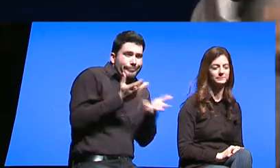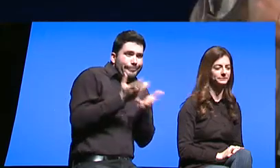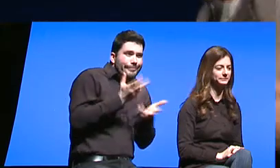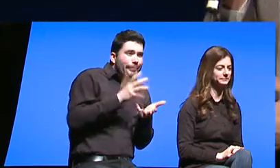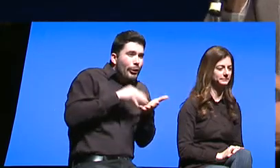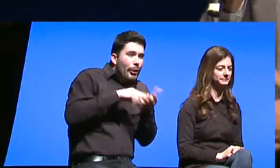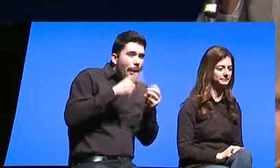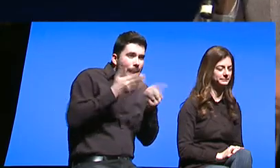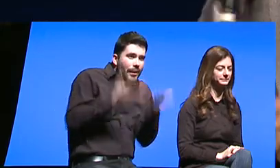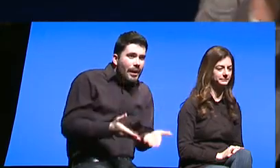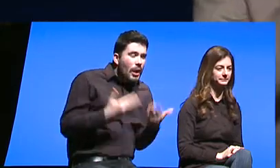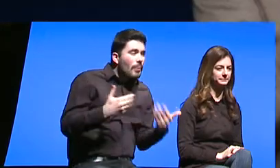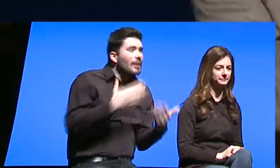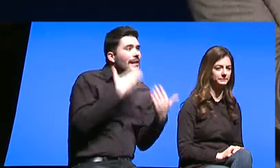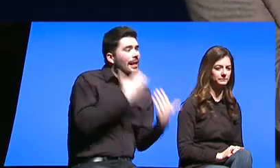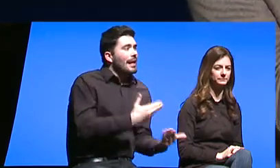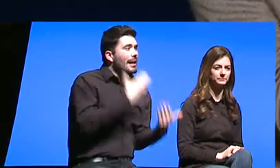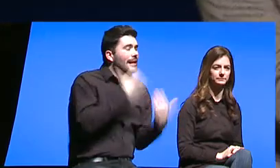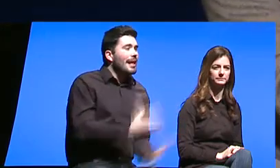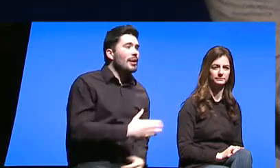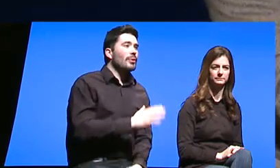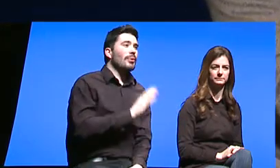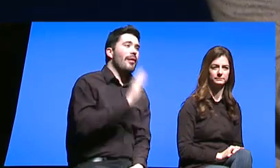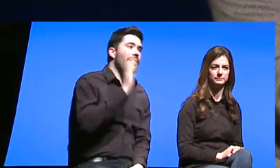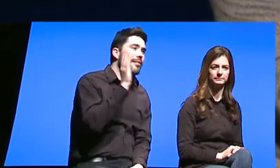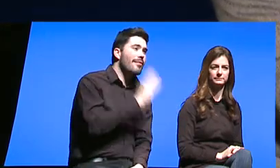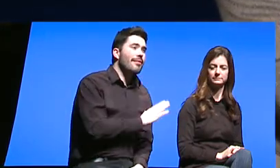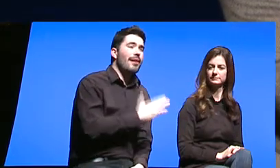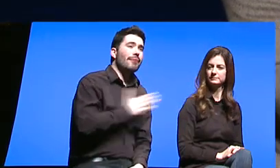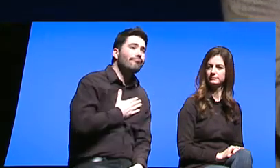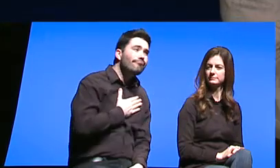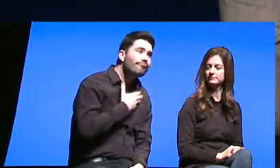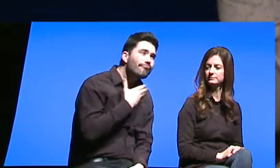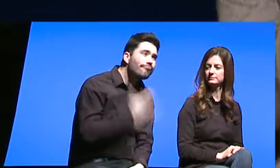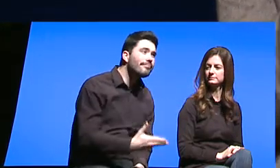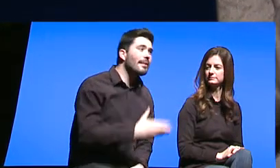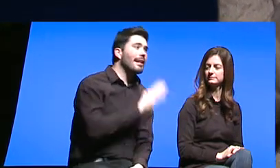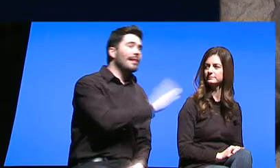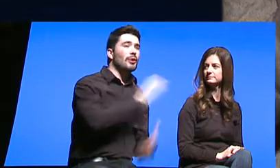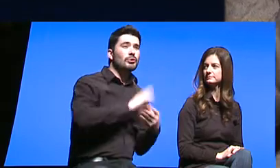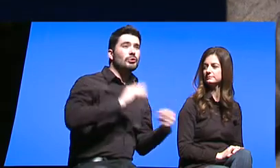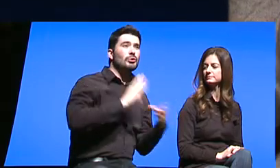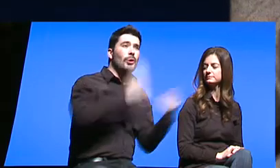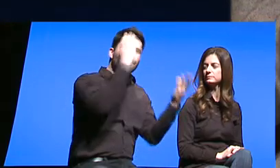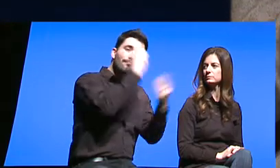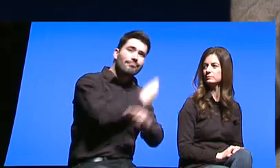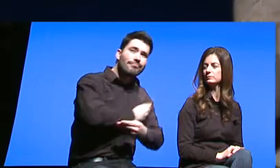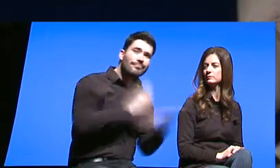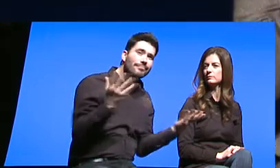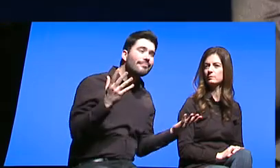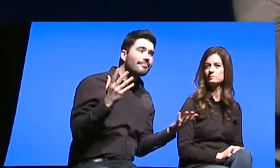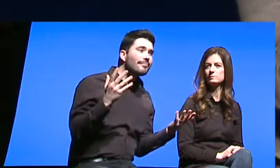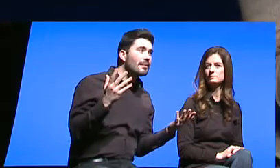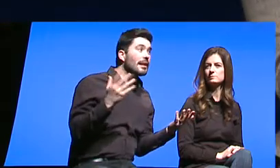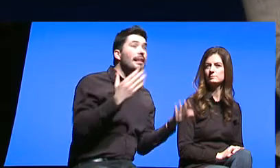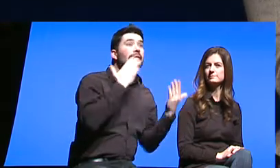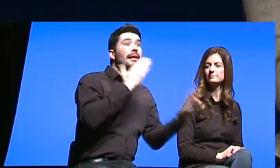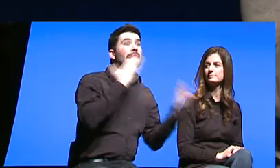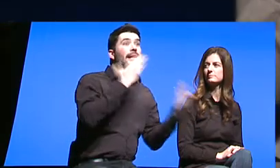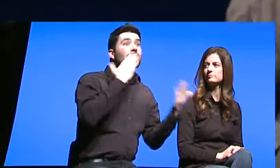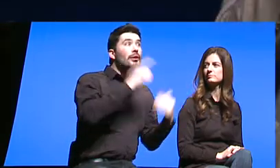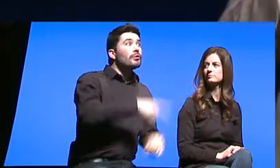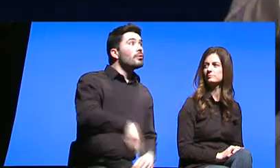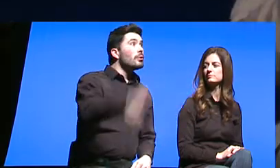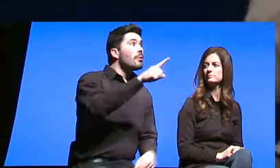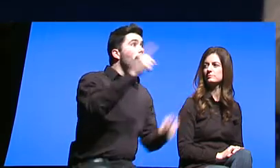grateful for your generosity and also your courage in sharing your stories with us this week. And thanks to all of you for being